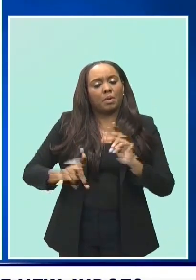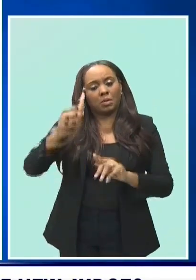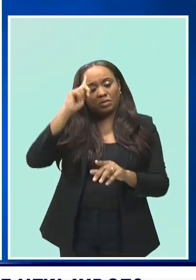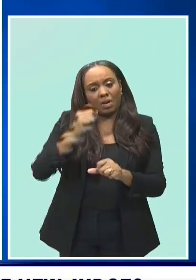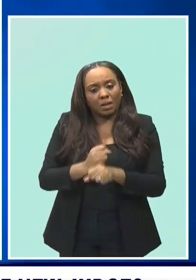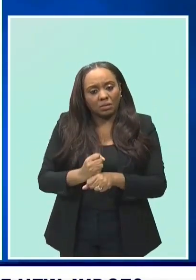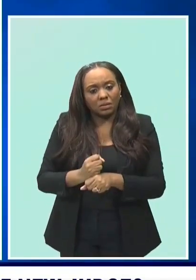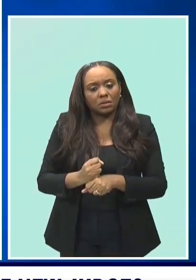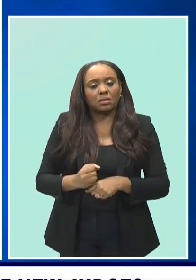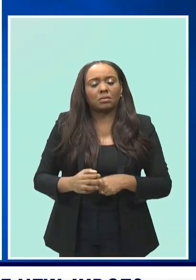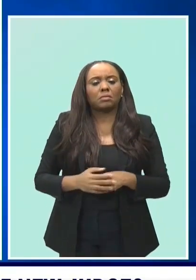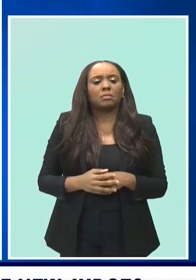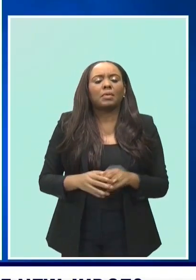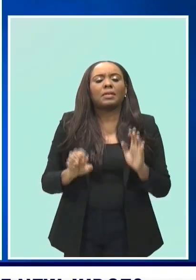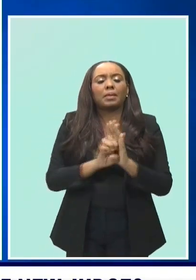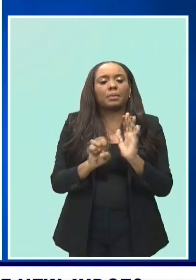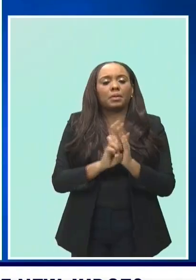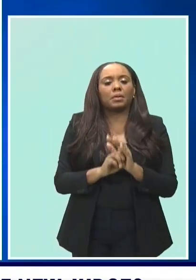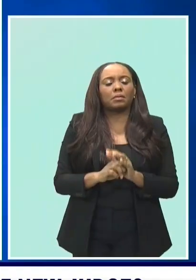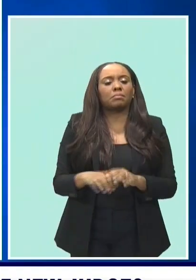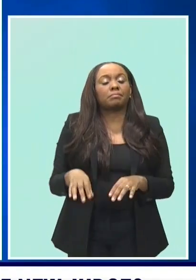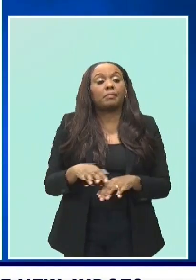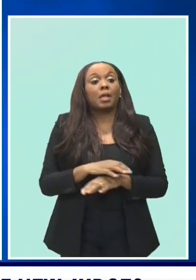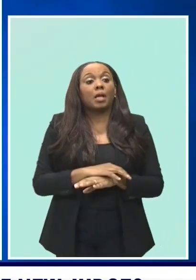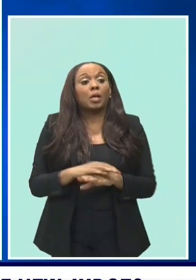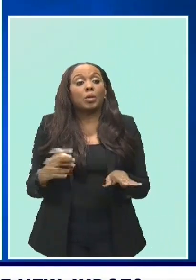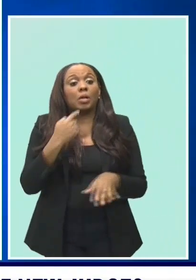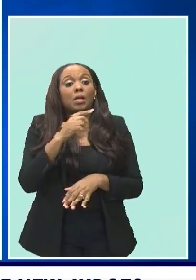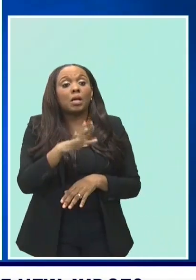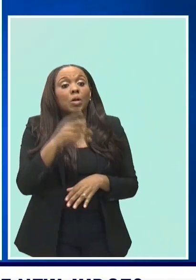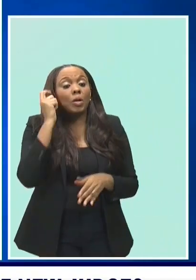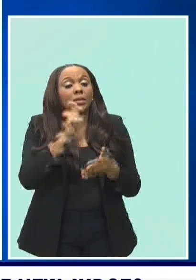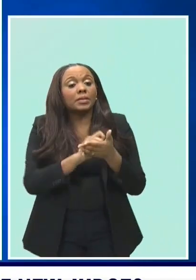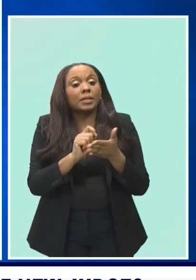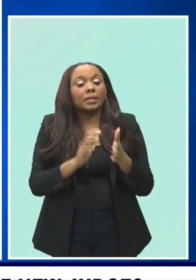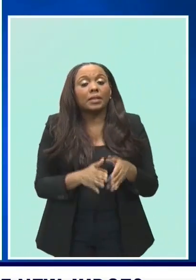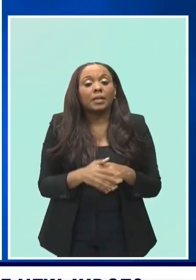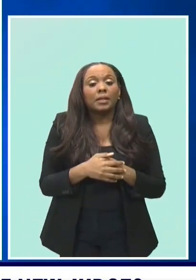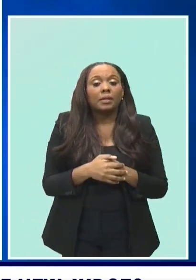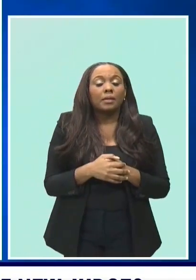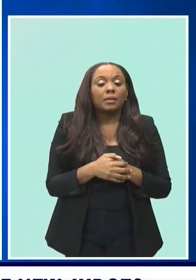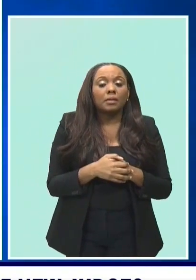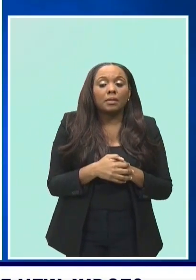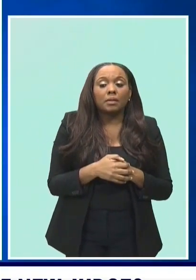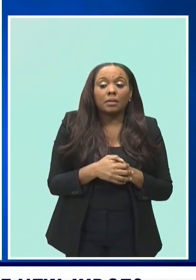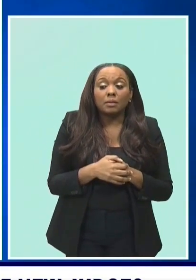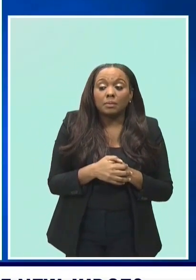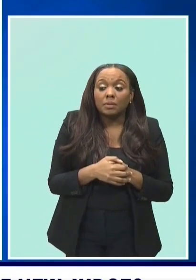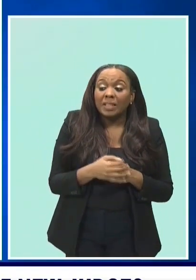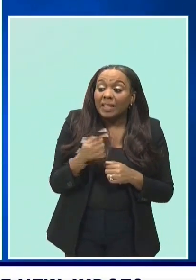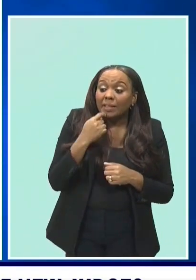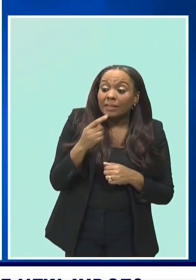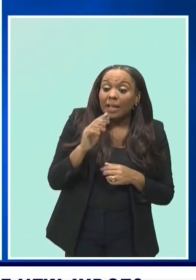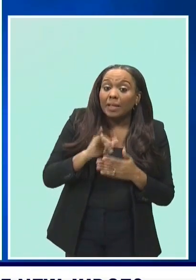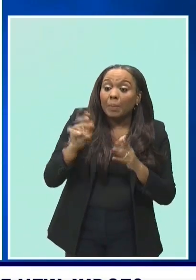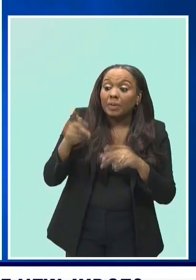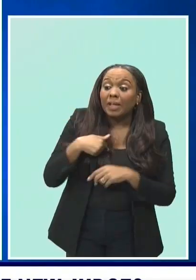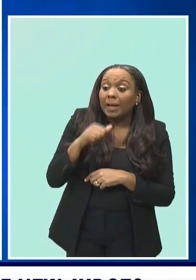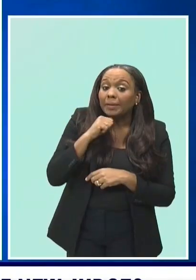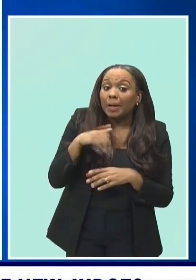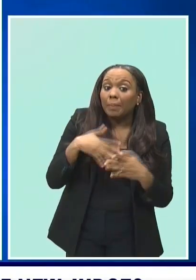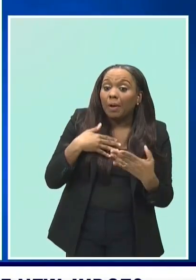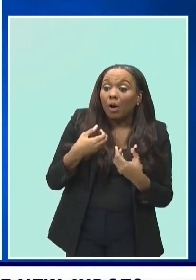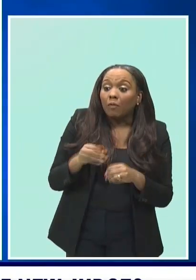instance, don't tell your secretary to convey to a client that you are not in the